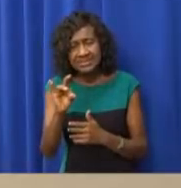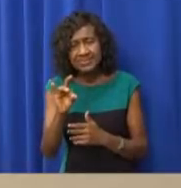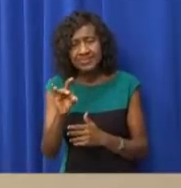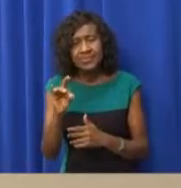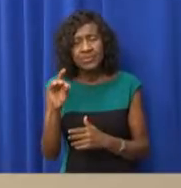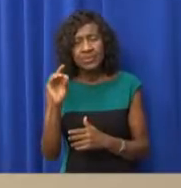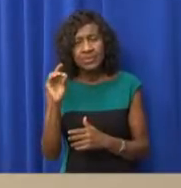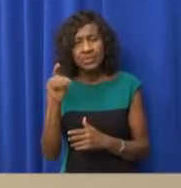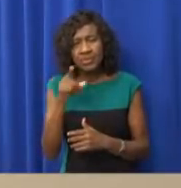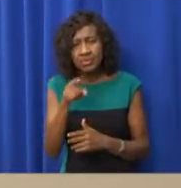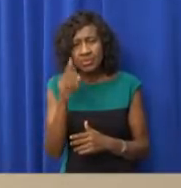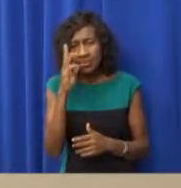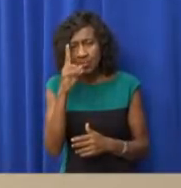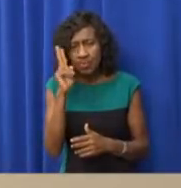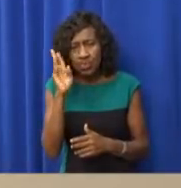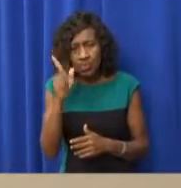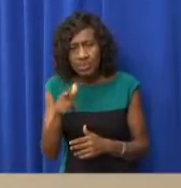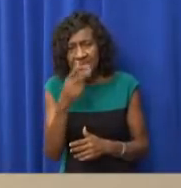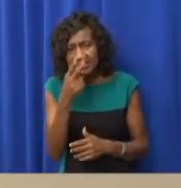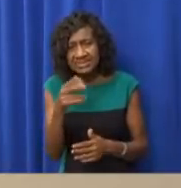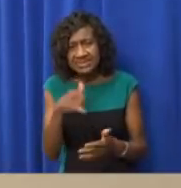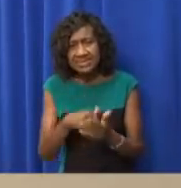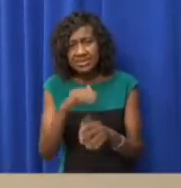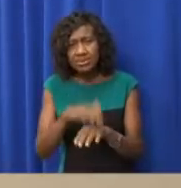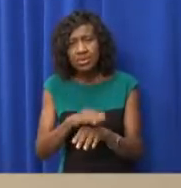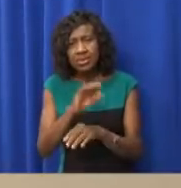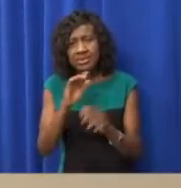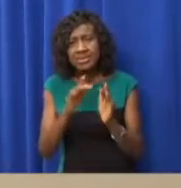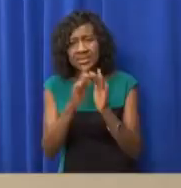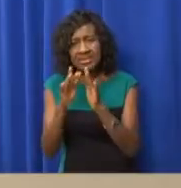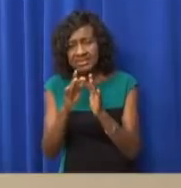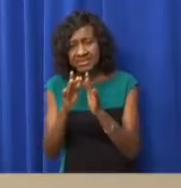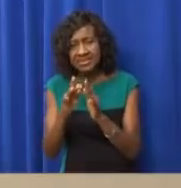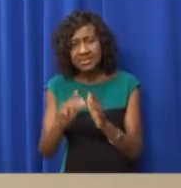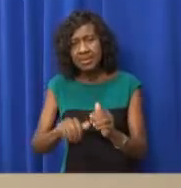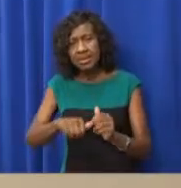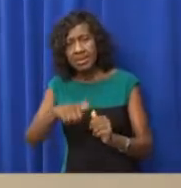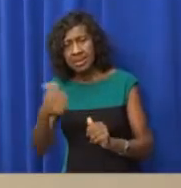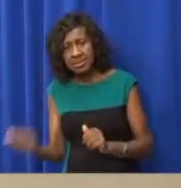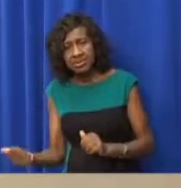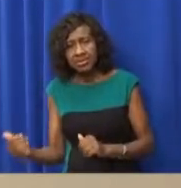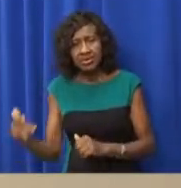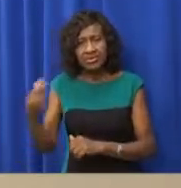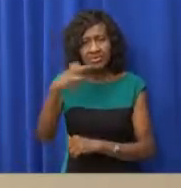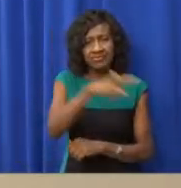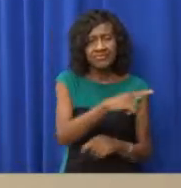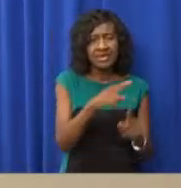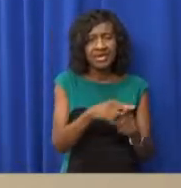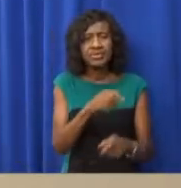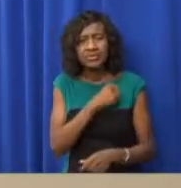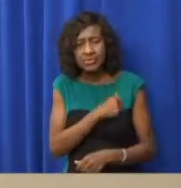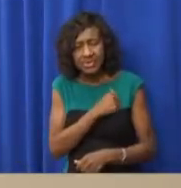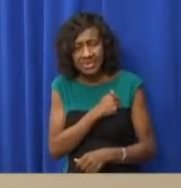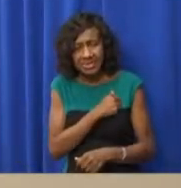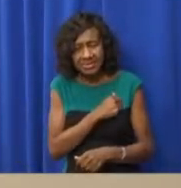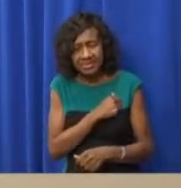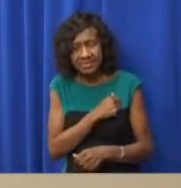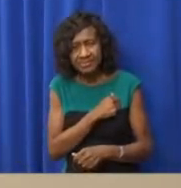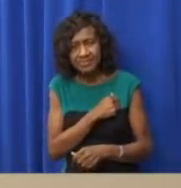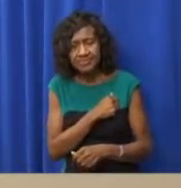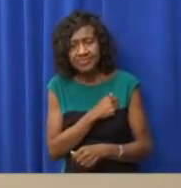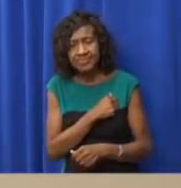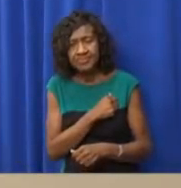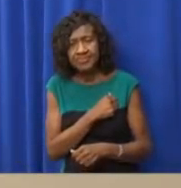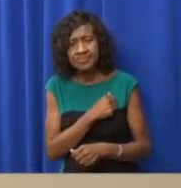details on social media immediately after this. There's also another flight to Canada organised by the same lady, Nicole Poirier, who